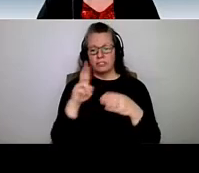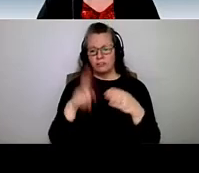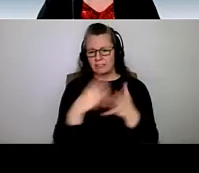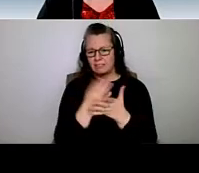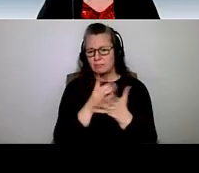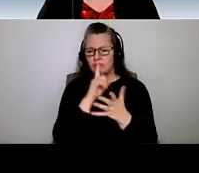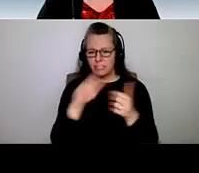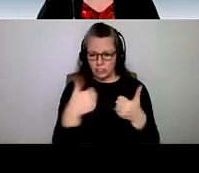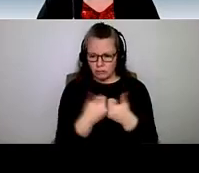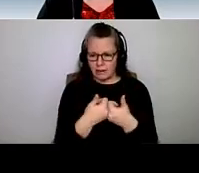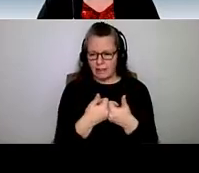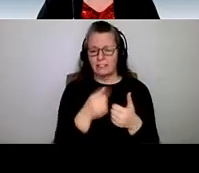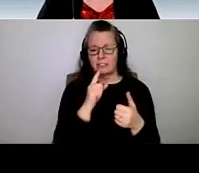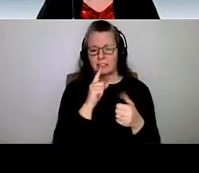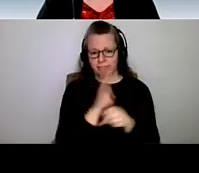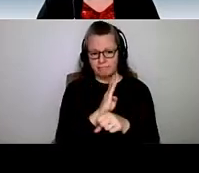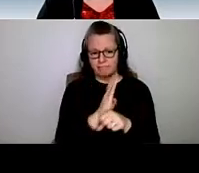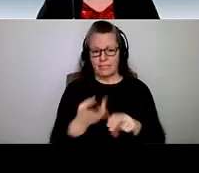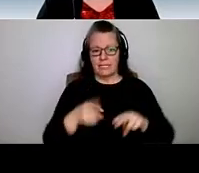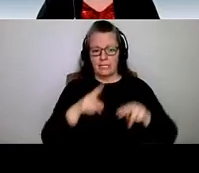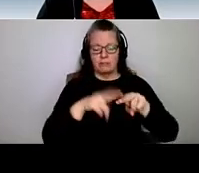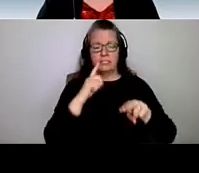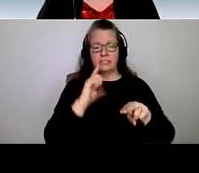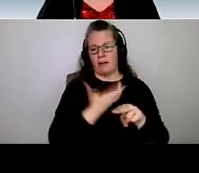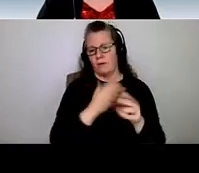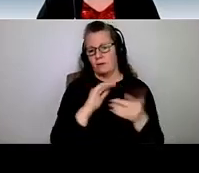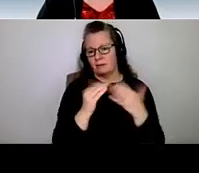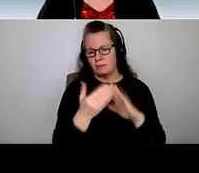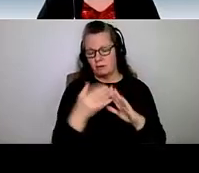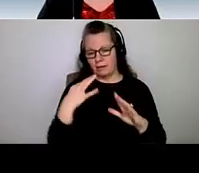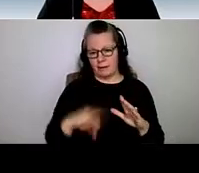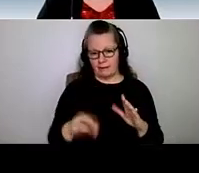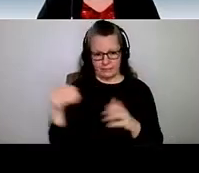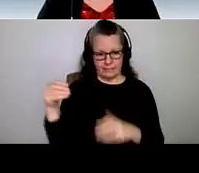and actually an increase in our community benefit spend.